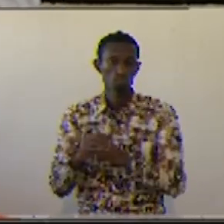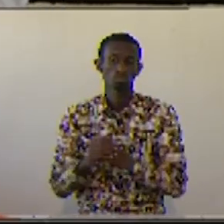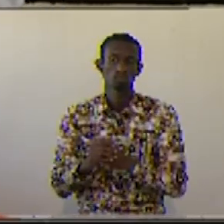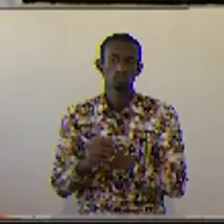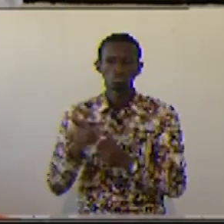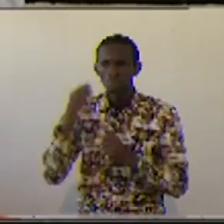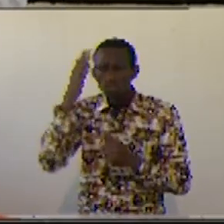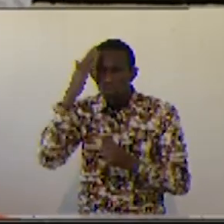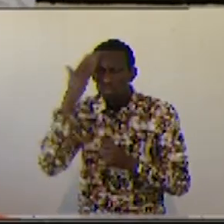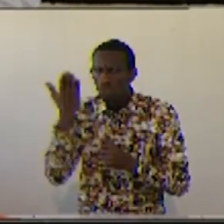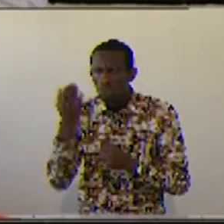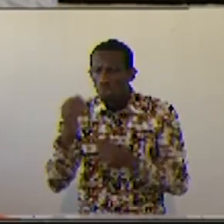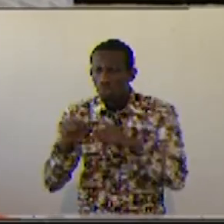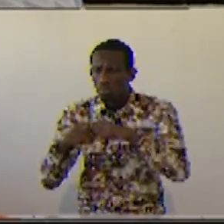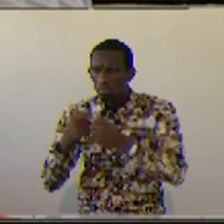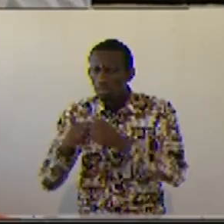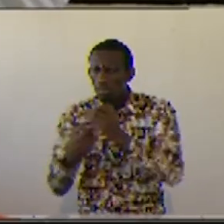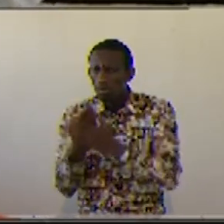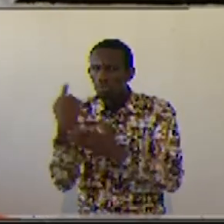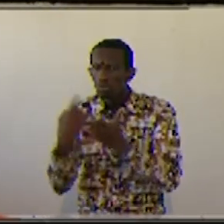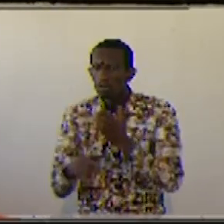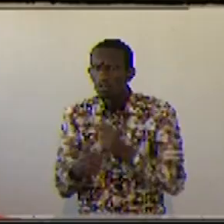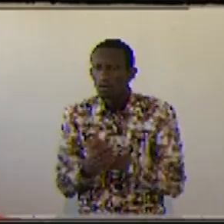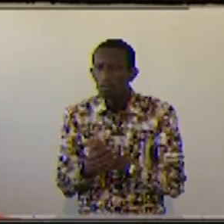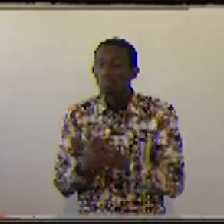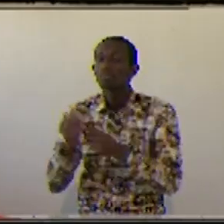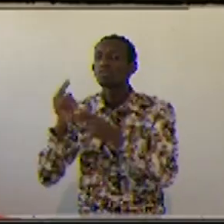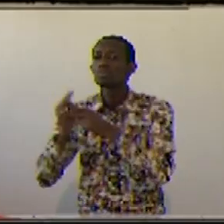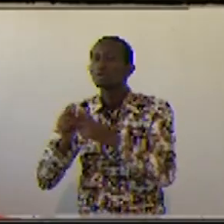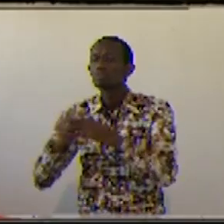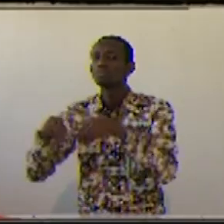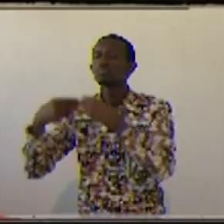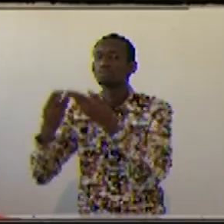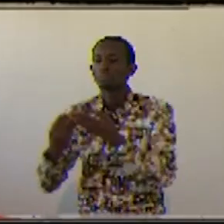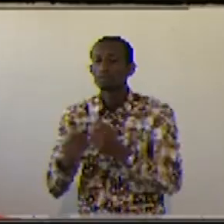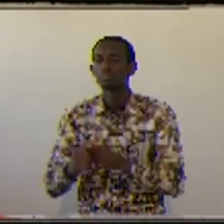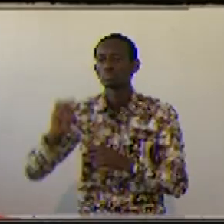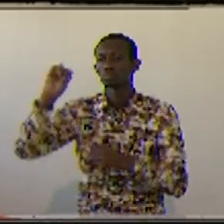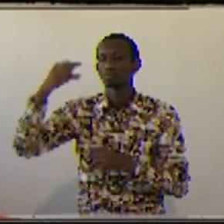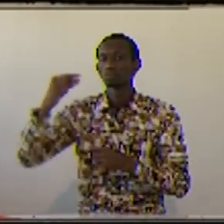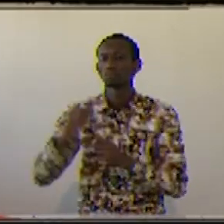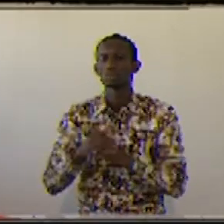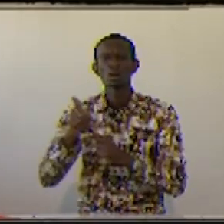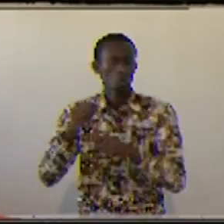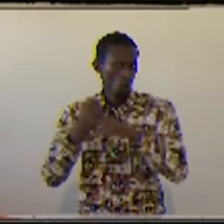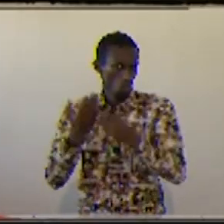Do you know what we produce? The name is magnesium nitrate. How is it